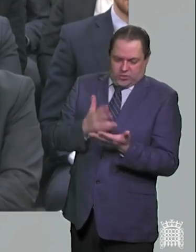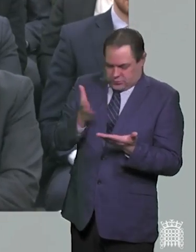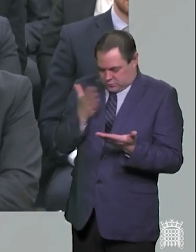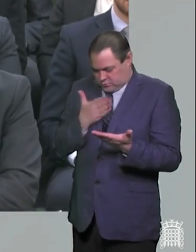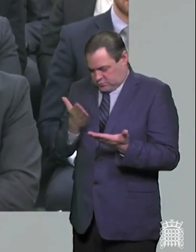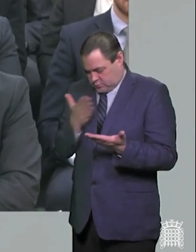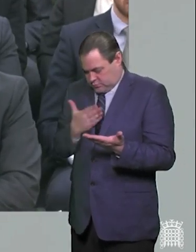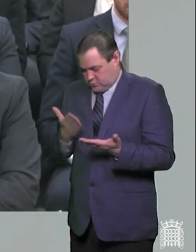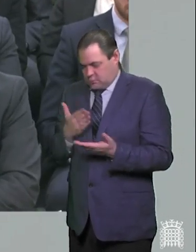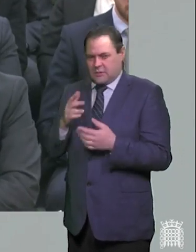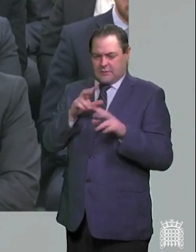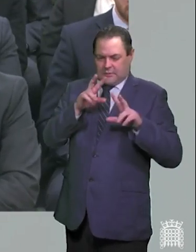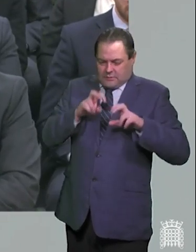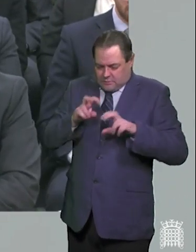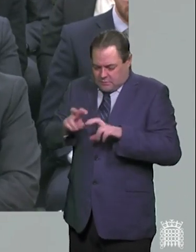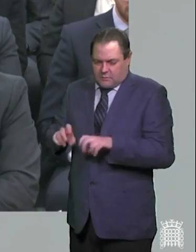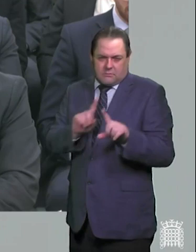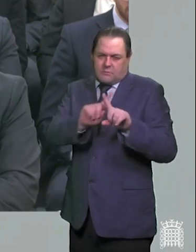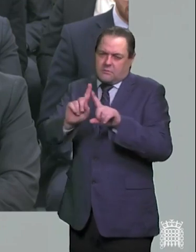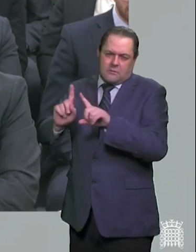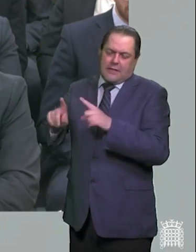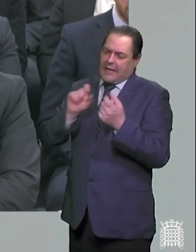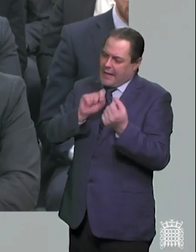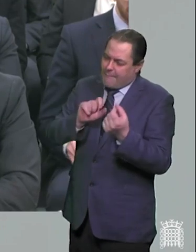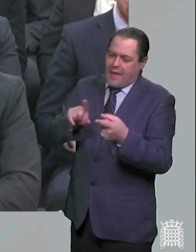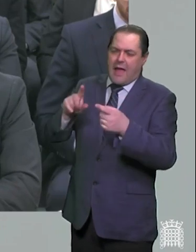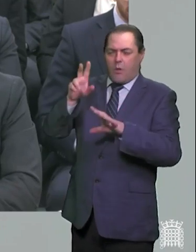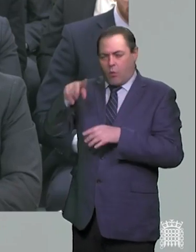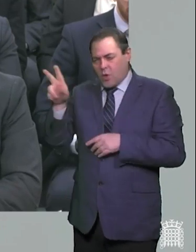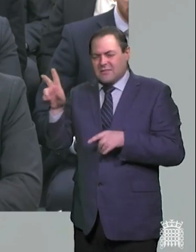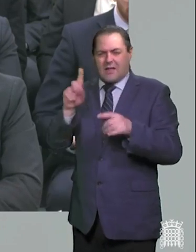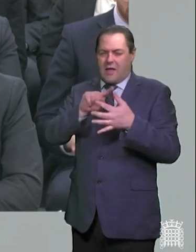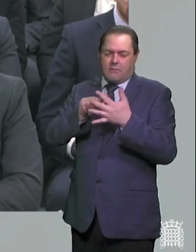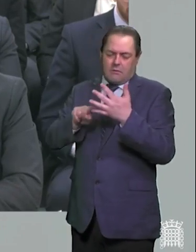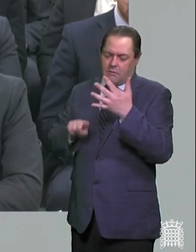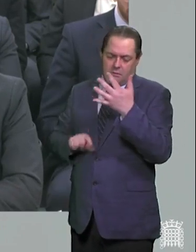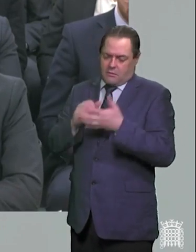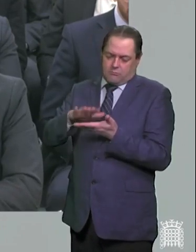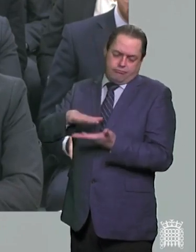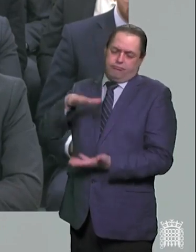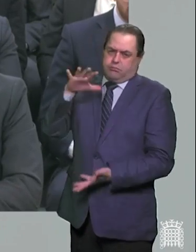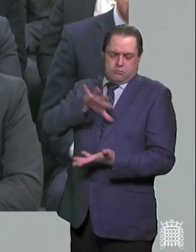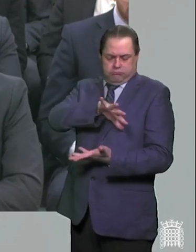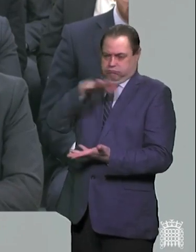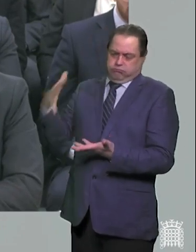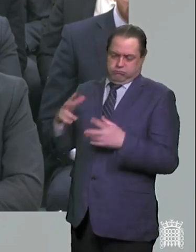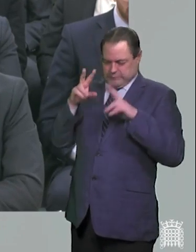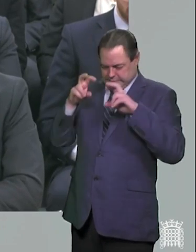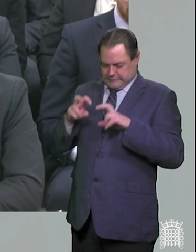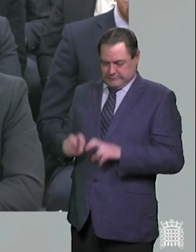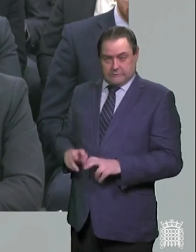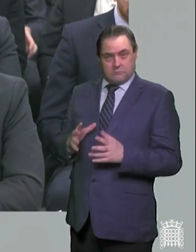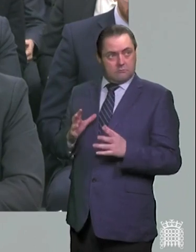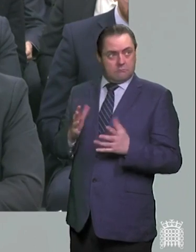have analysed many thousands of contemporary emails and WhatsApp messages and other material. You